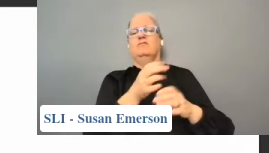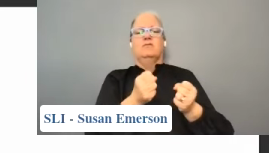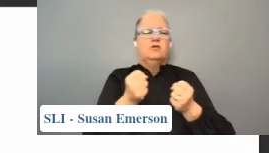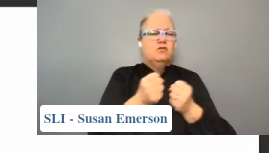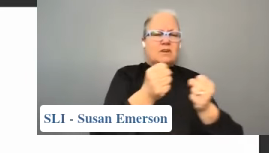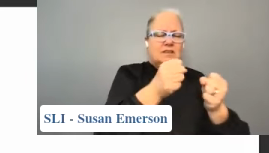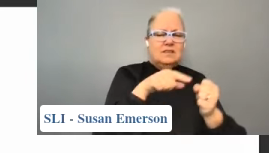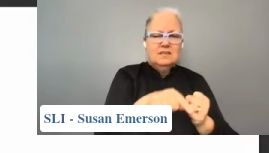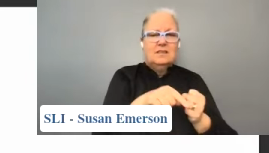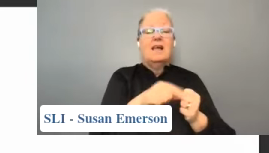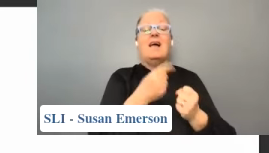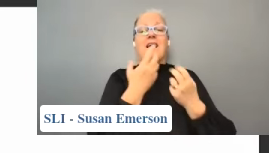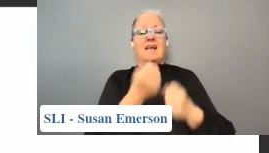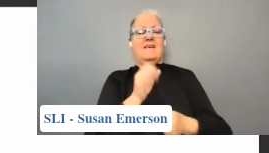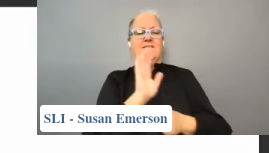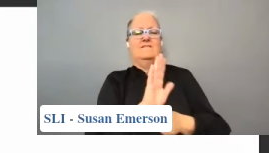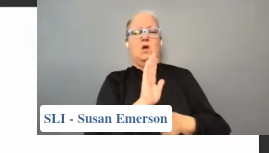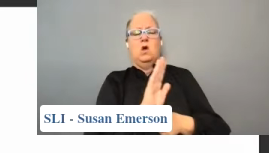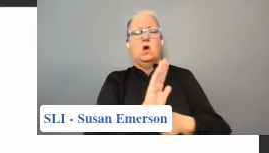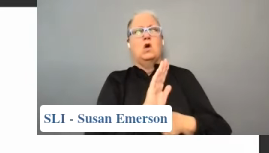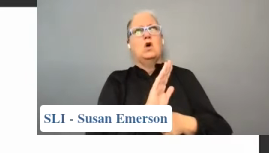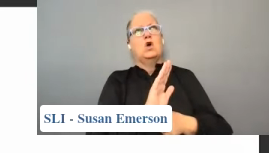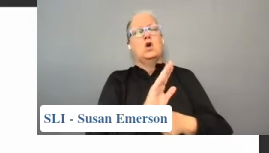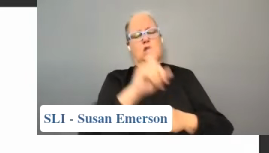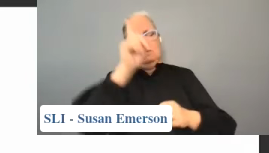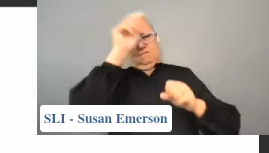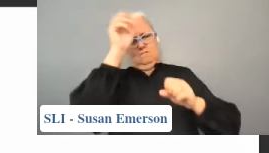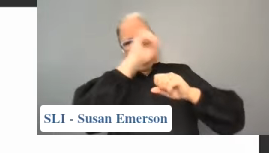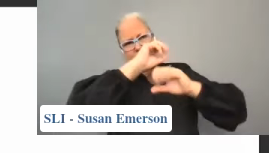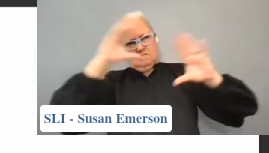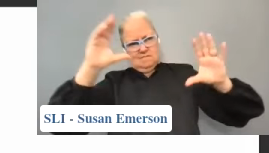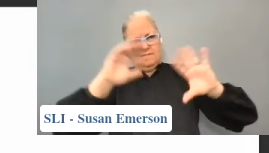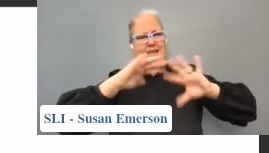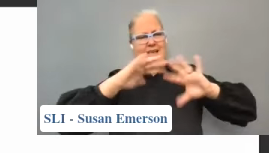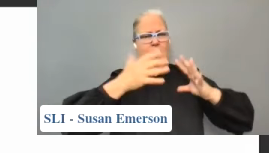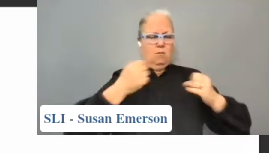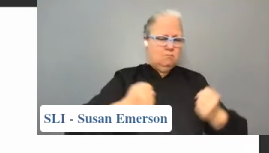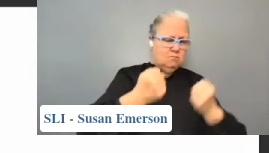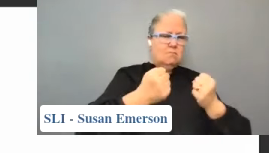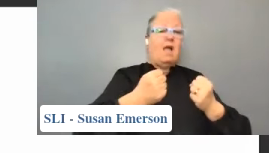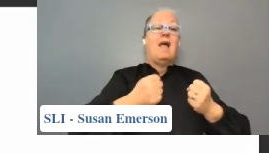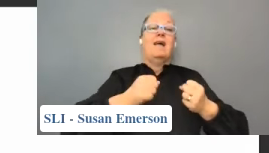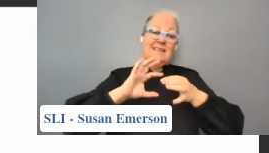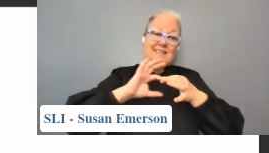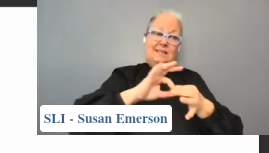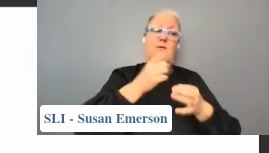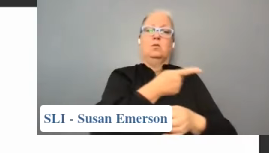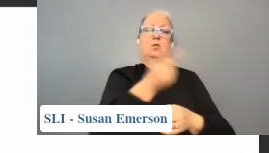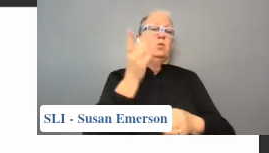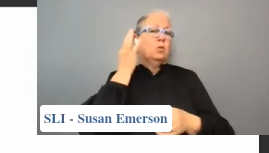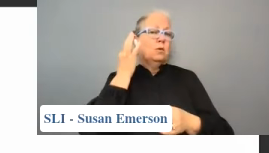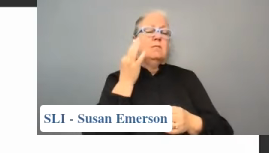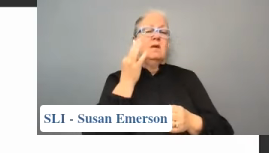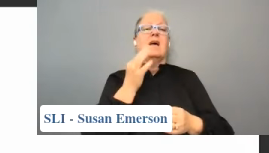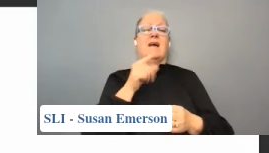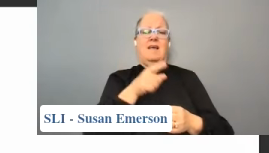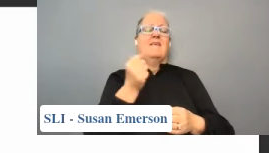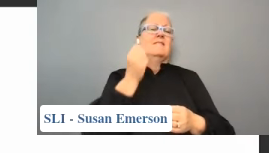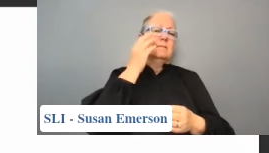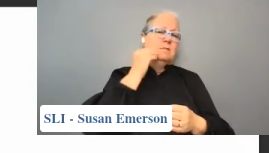that lay out a vision for social protection with action plans to address violence against women or gender-based violence. So in the case